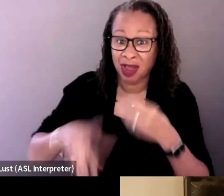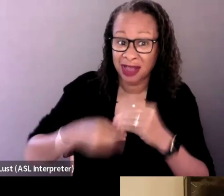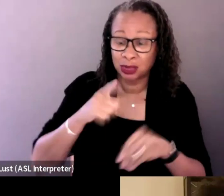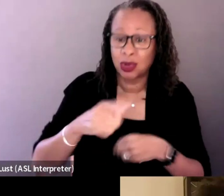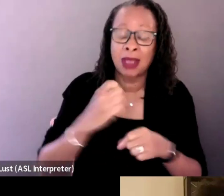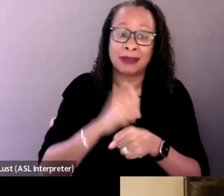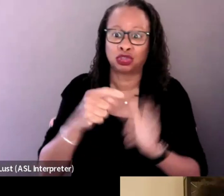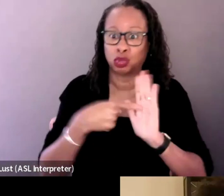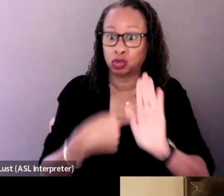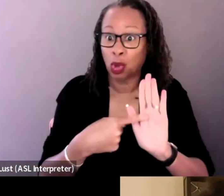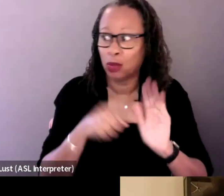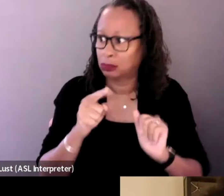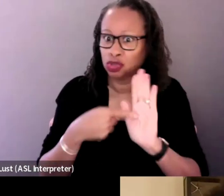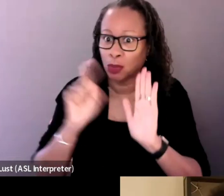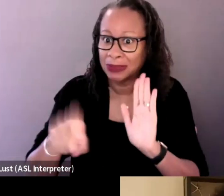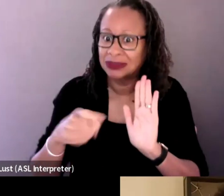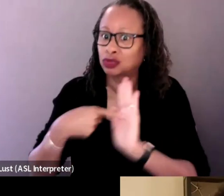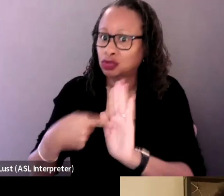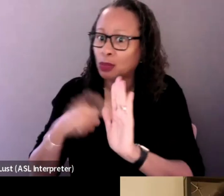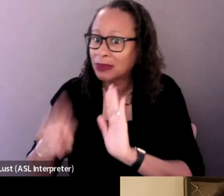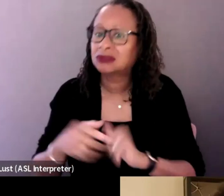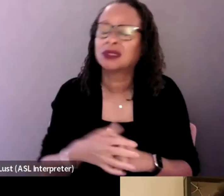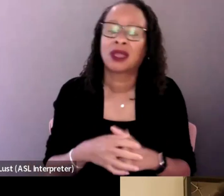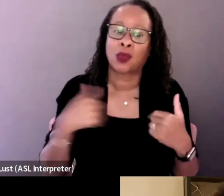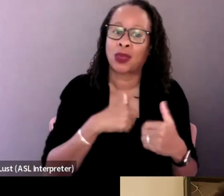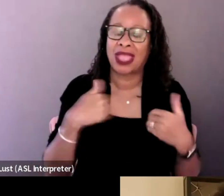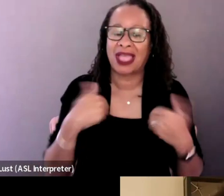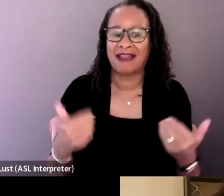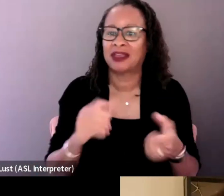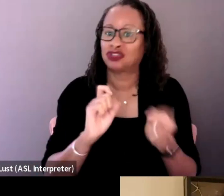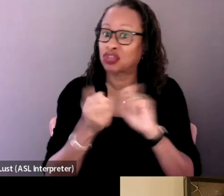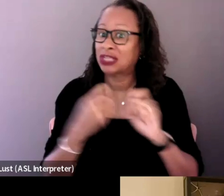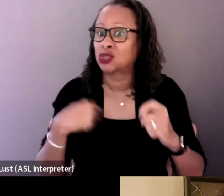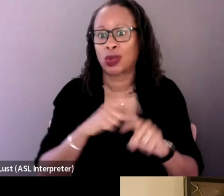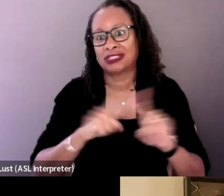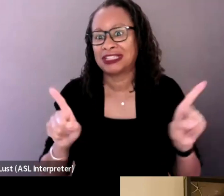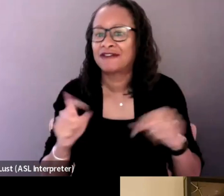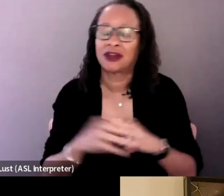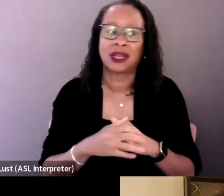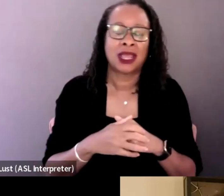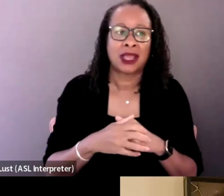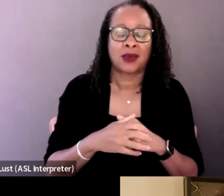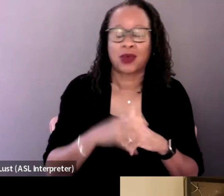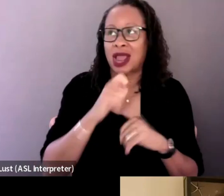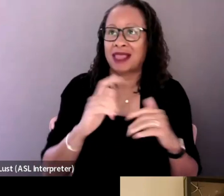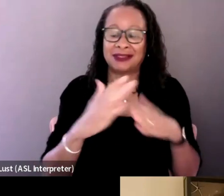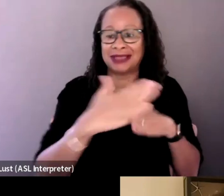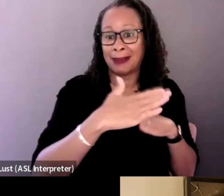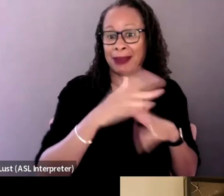make sure you show this, make sure you show that we have changed, that we are different, that we're not the Taliban that people have expected from the